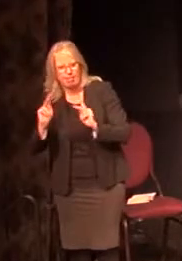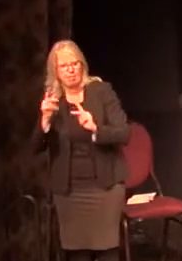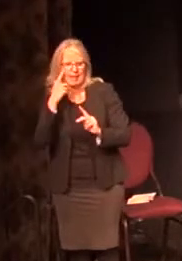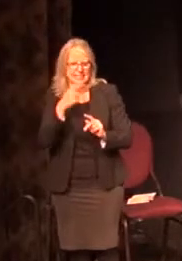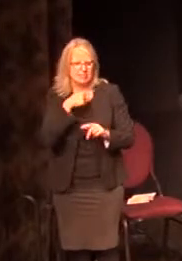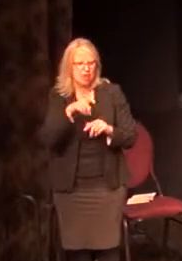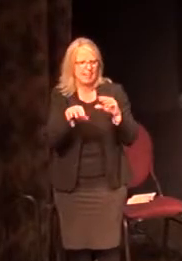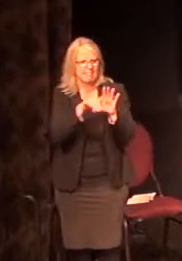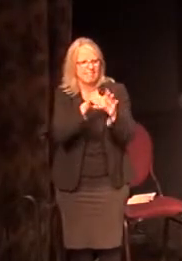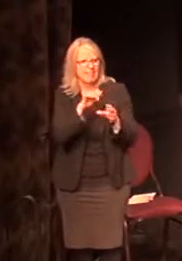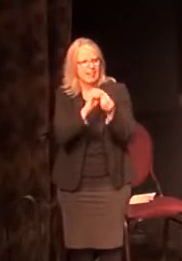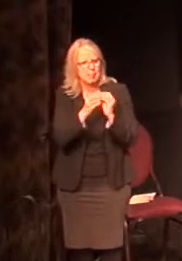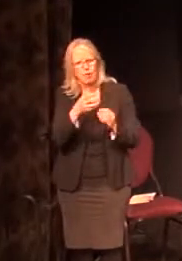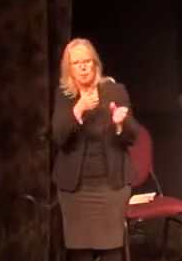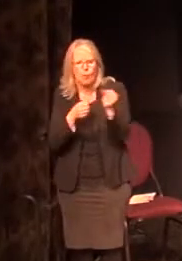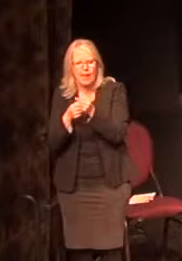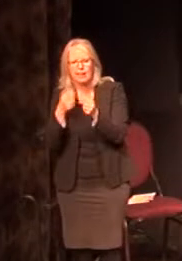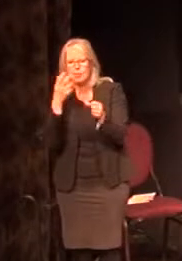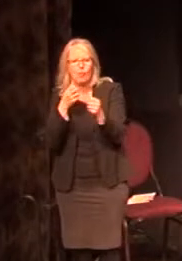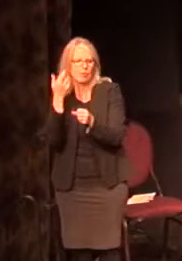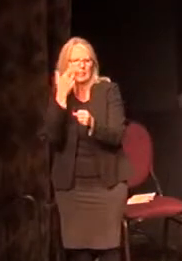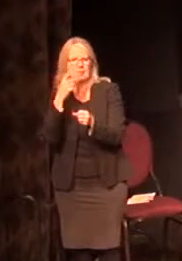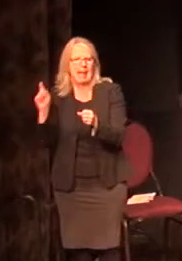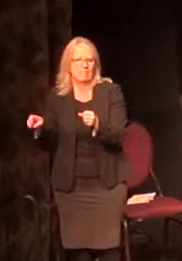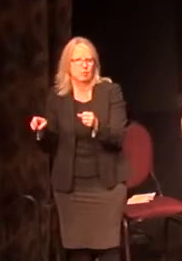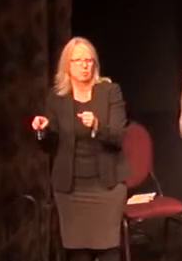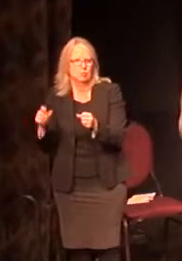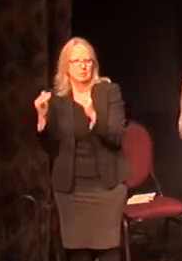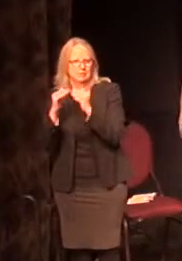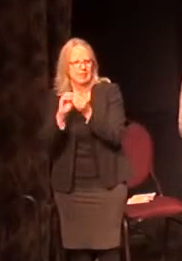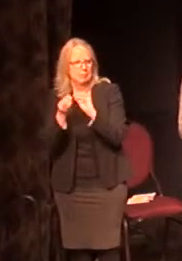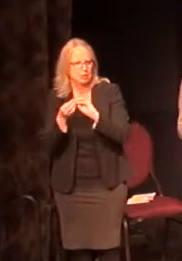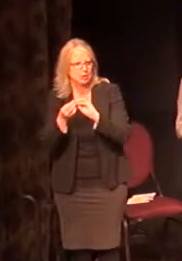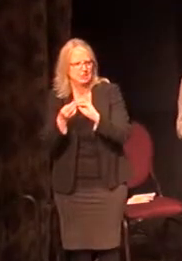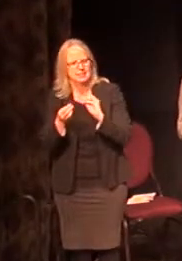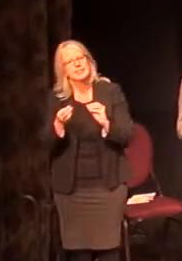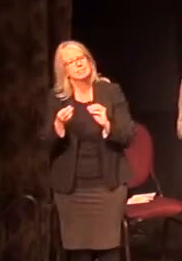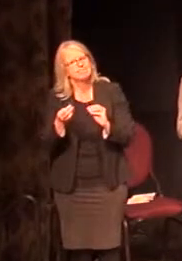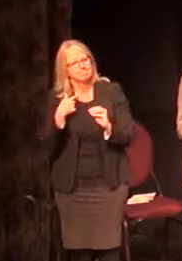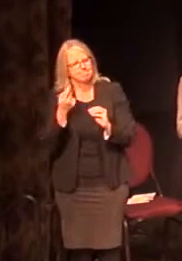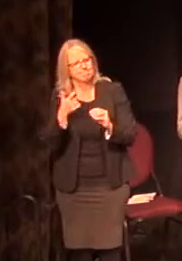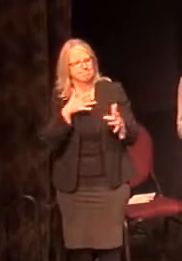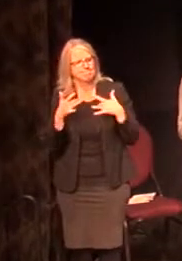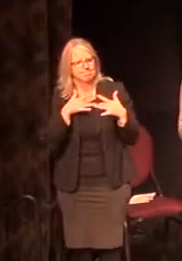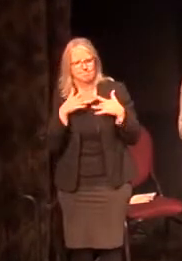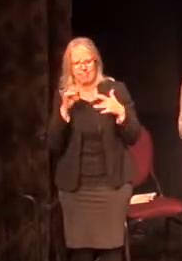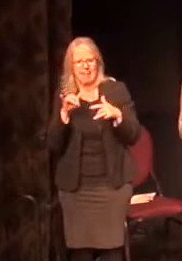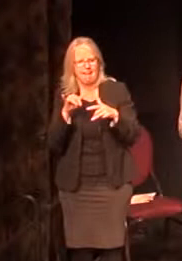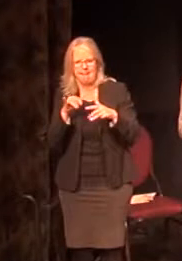being employed, that they're being employed because they have to be employed. I think that, so I'm a bit concerned with that whole